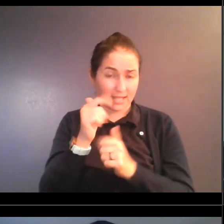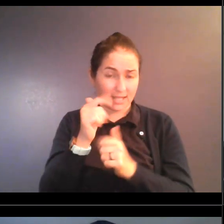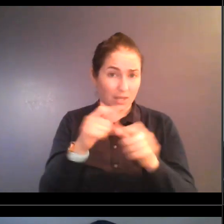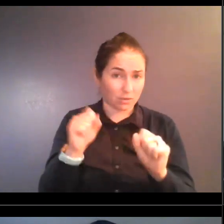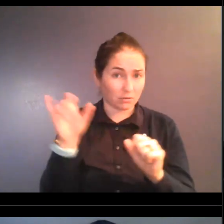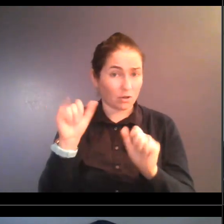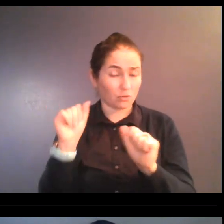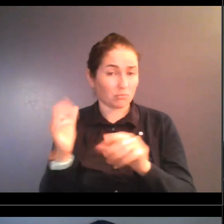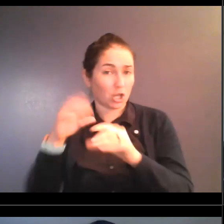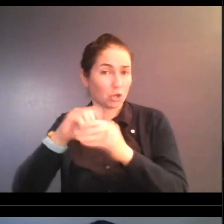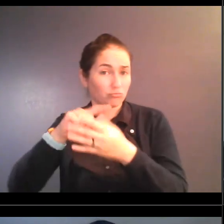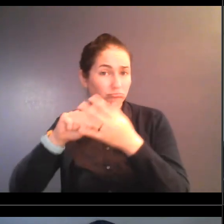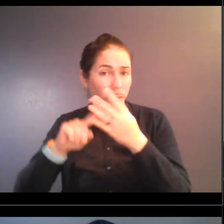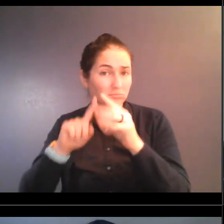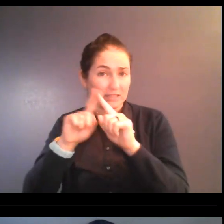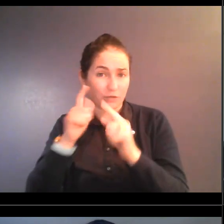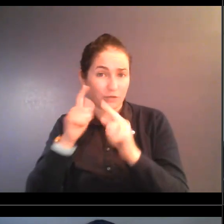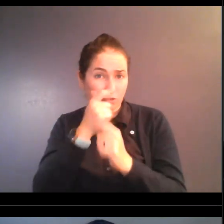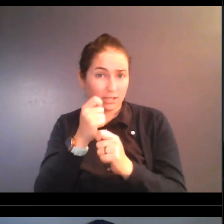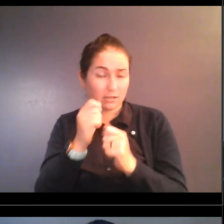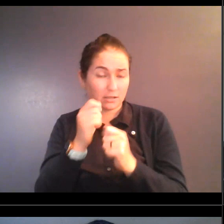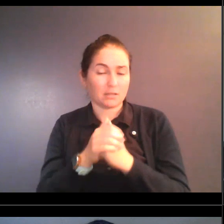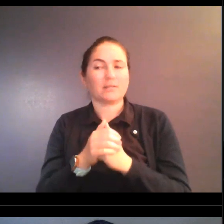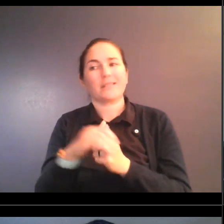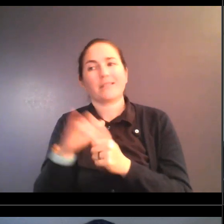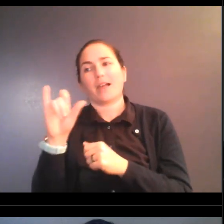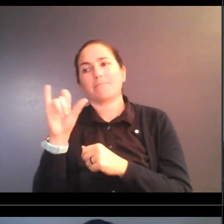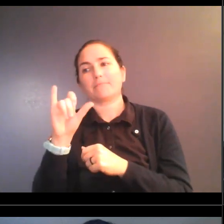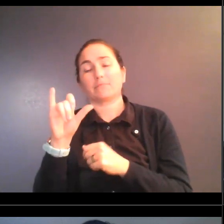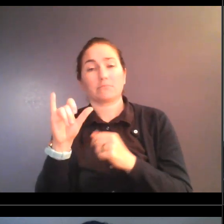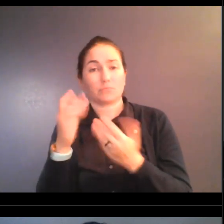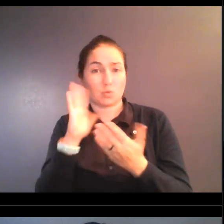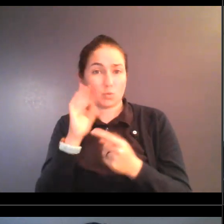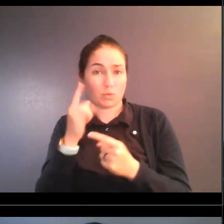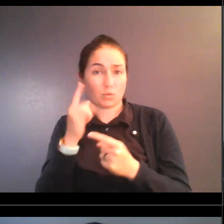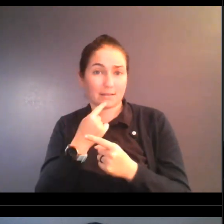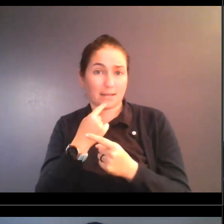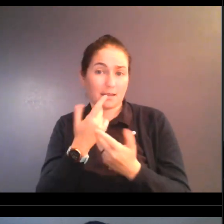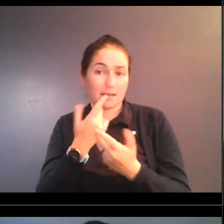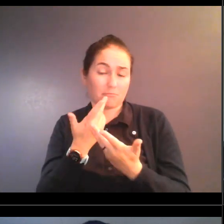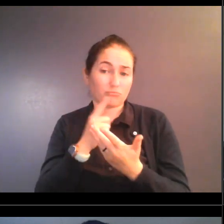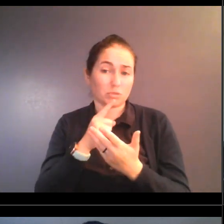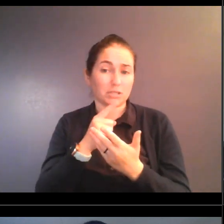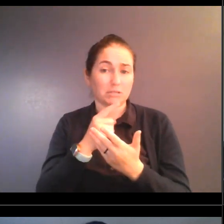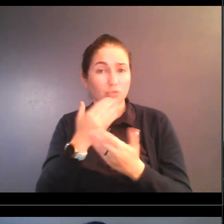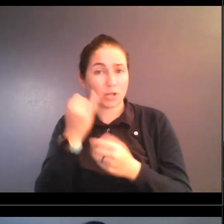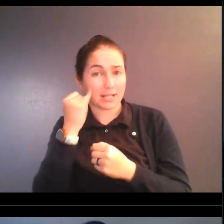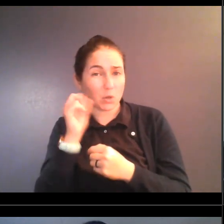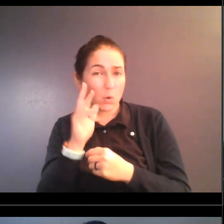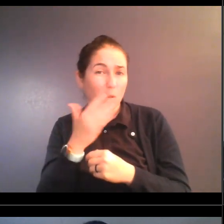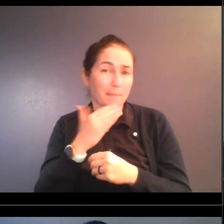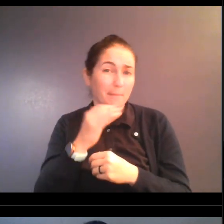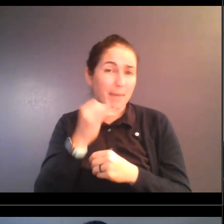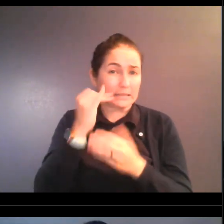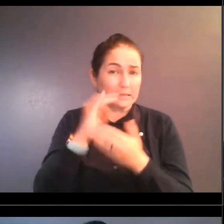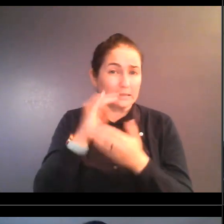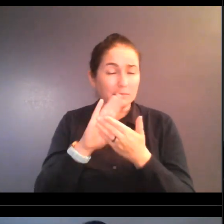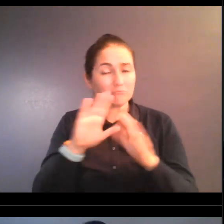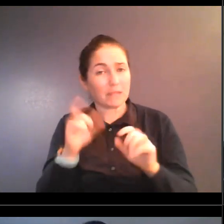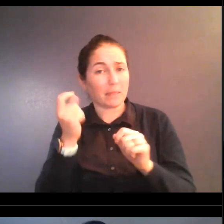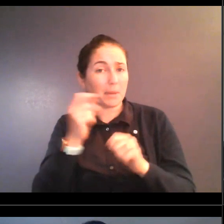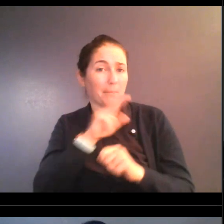include other interests? And then in other words, would you say that it's wise or not wise to get a bit personal on your Twitter if